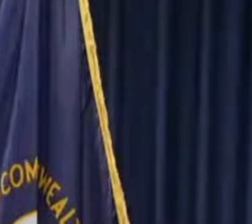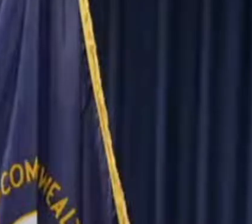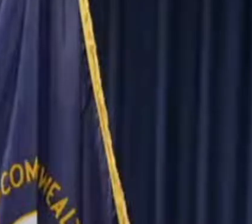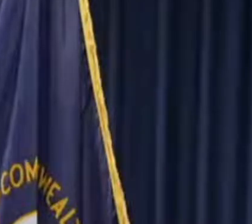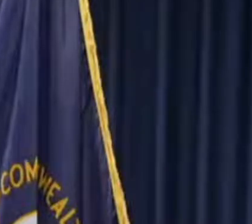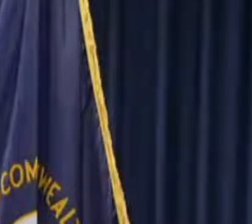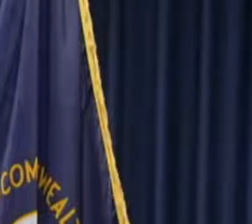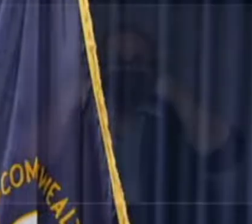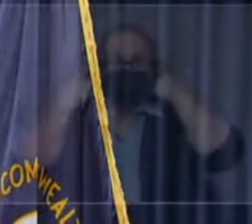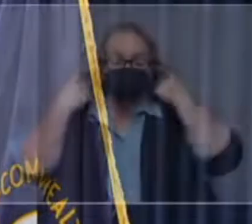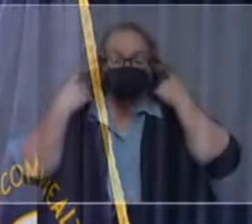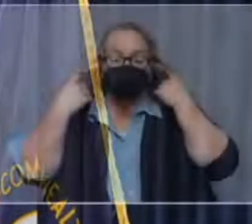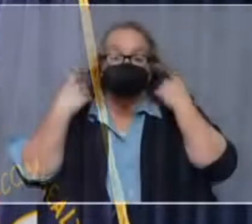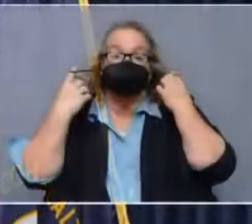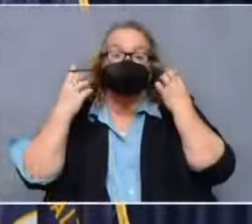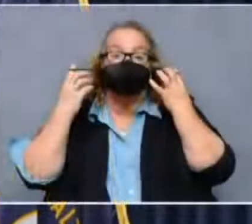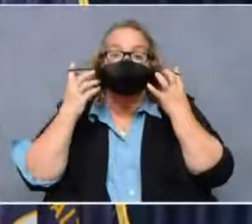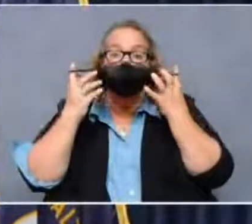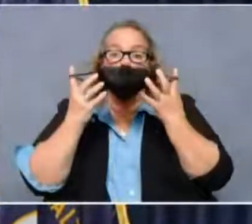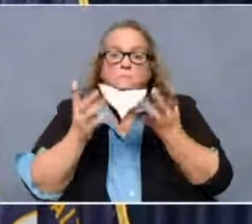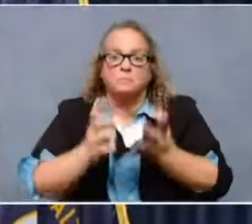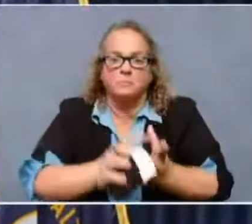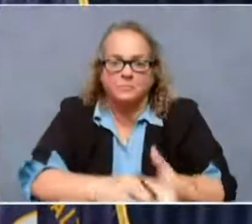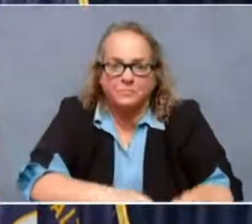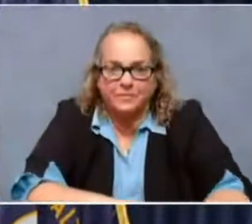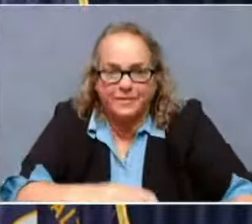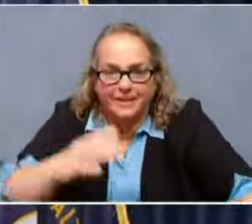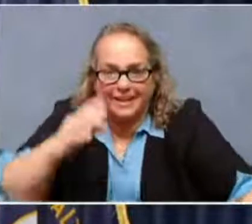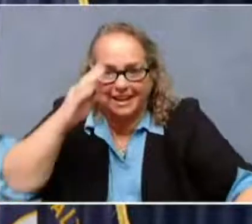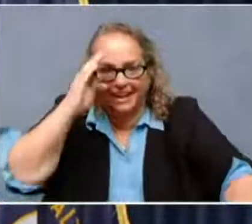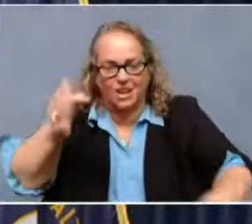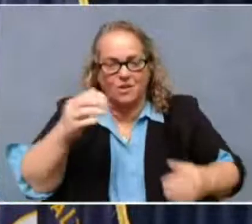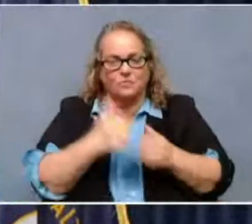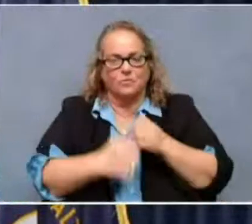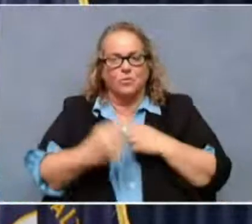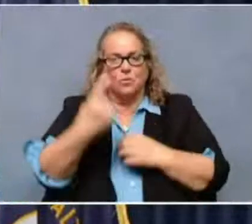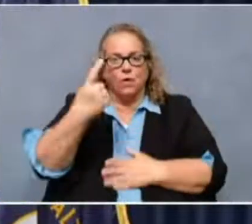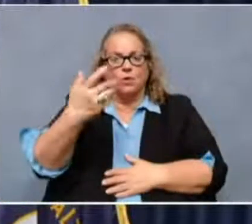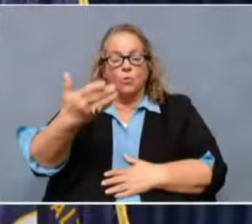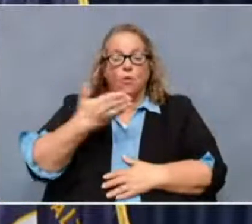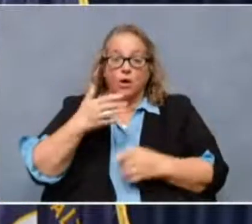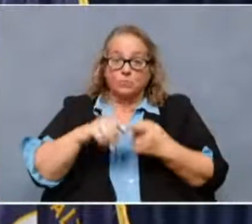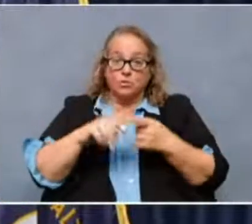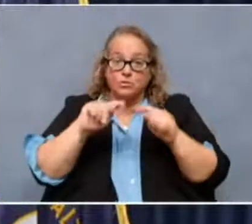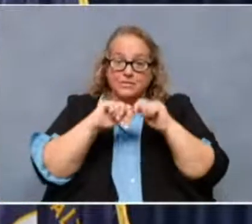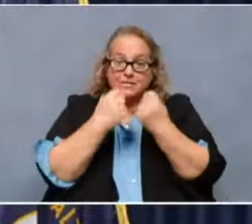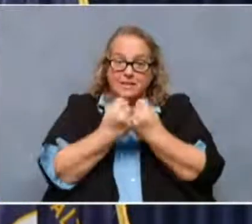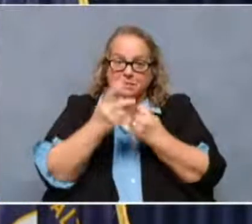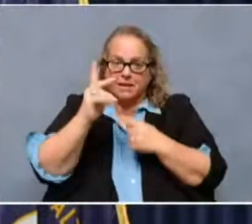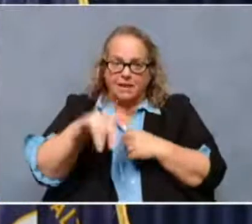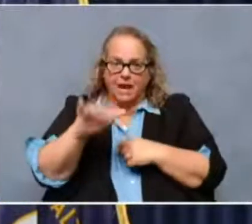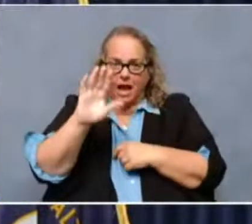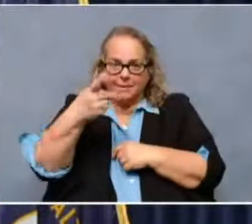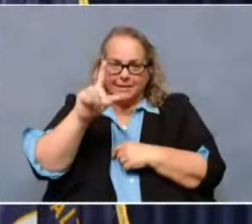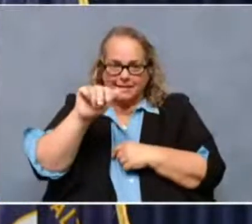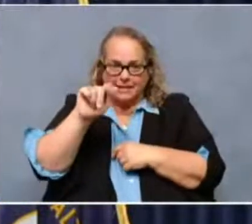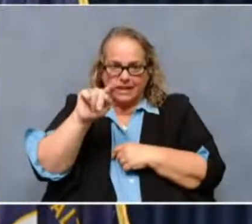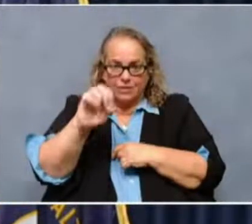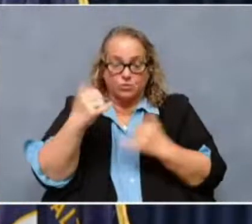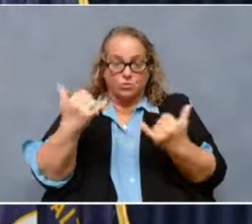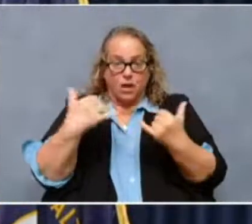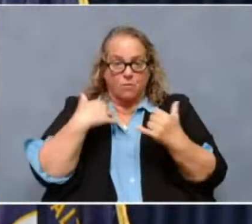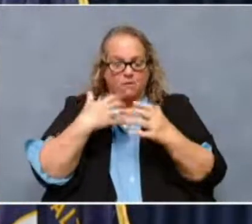All right, everybody. Welcome to today's Team Kentucky update. Today, we have a lot of